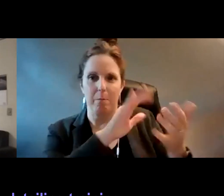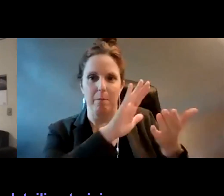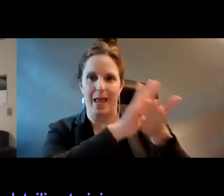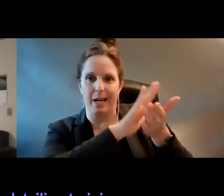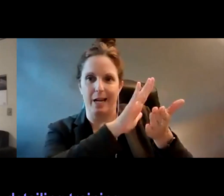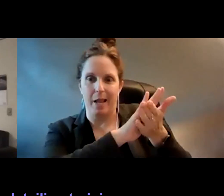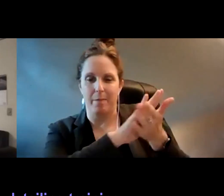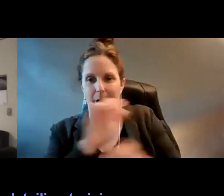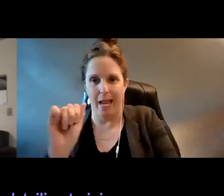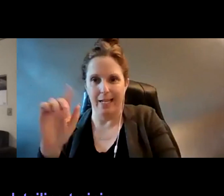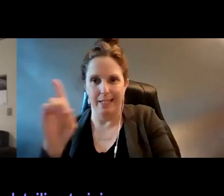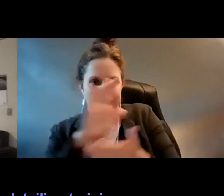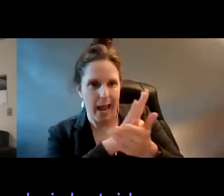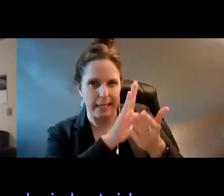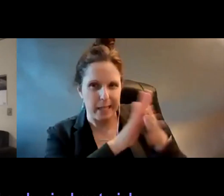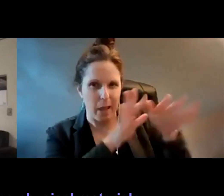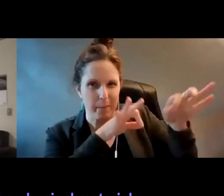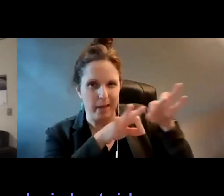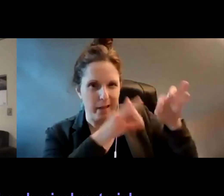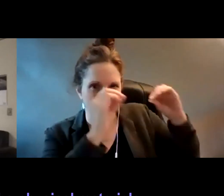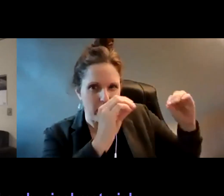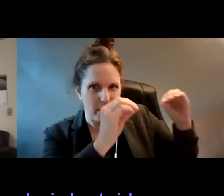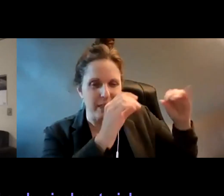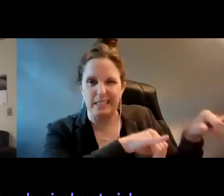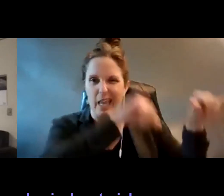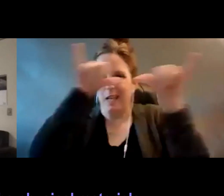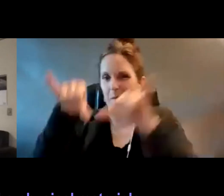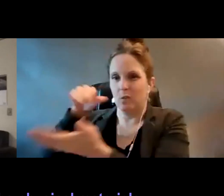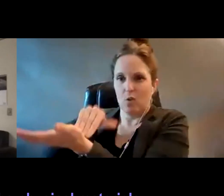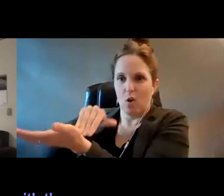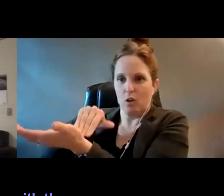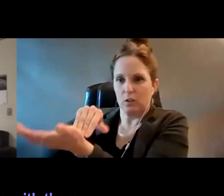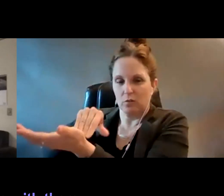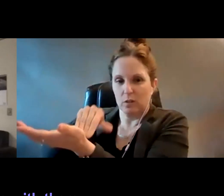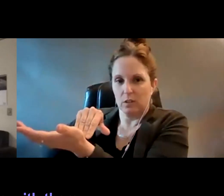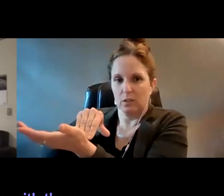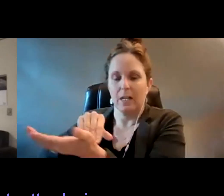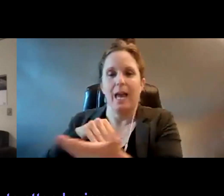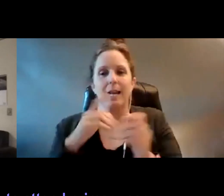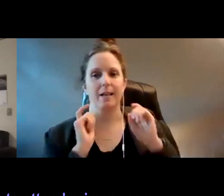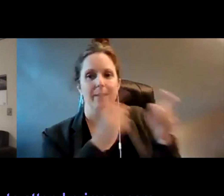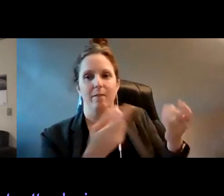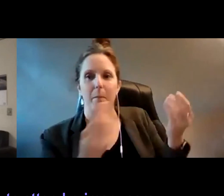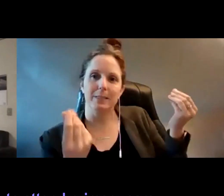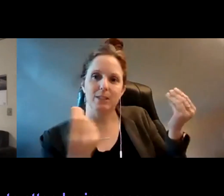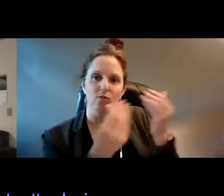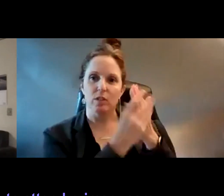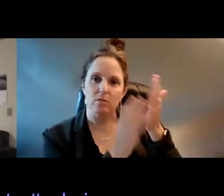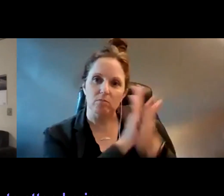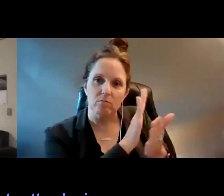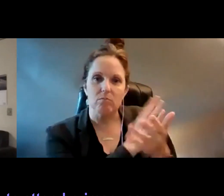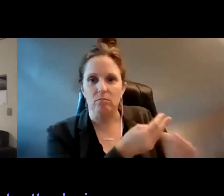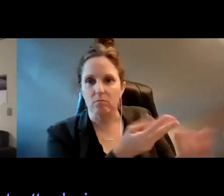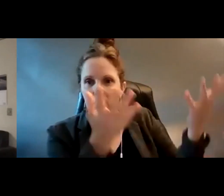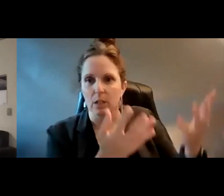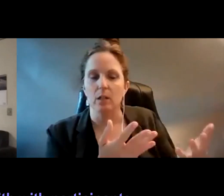involves, professionalism, but also healthcare navigation, And then we also gave them the same education that we were bringing